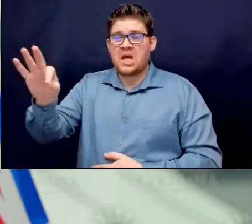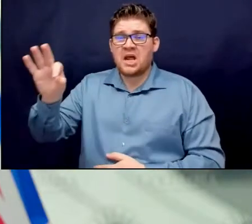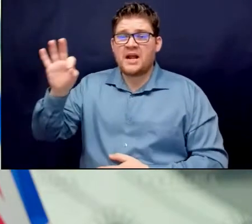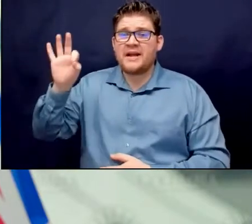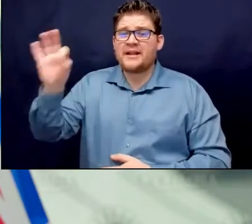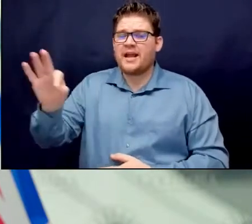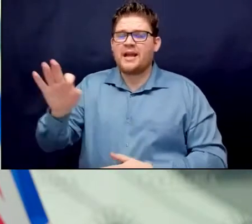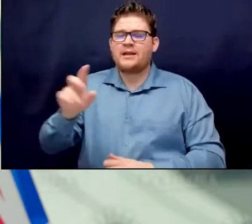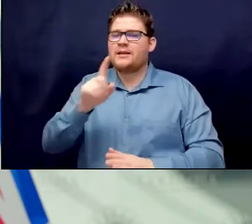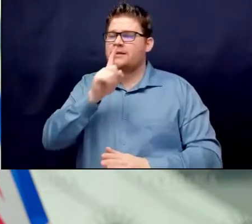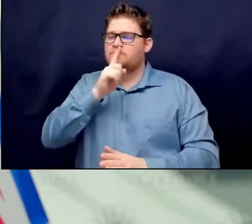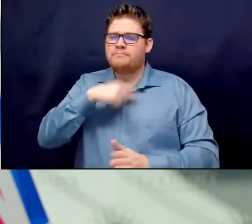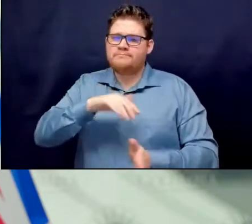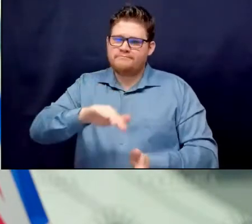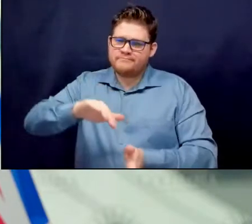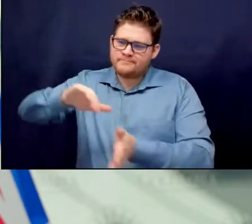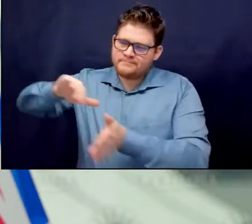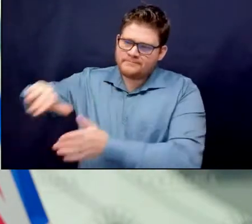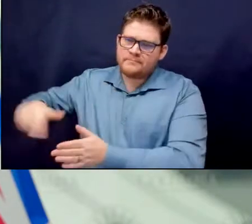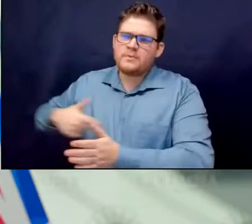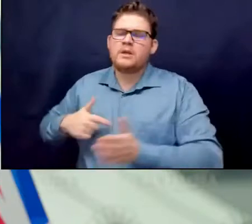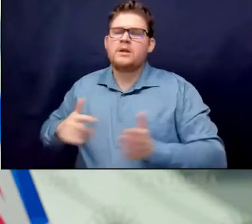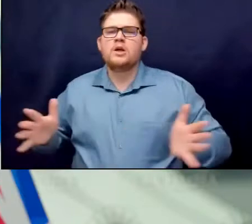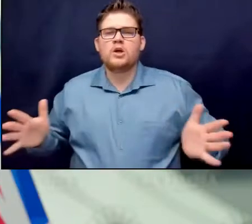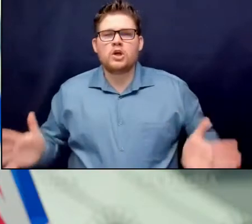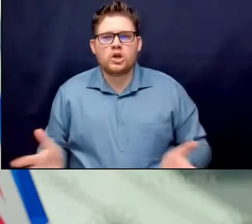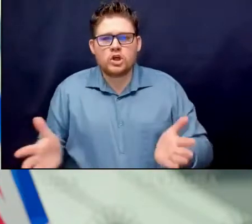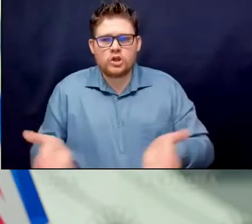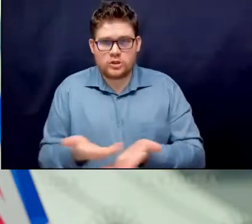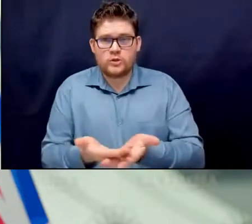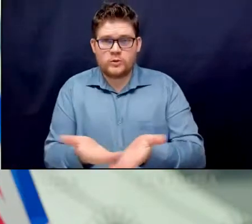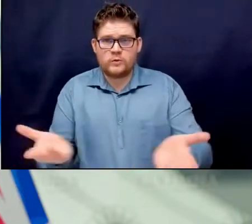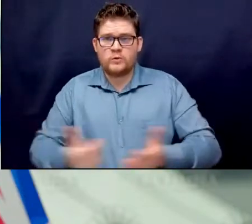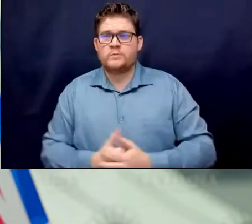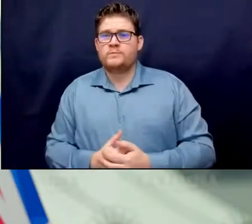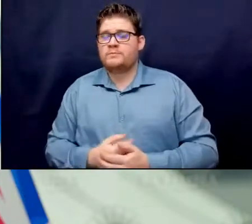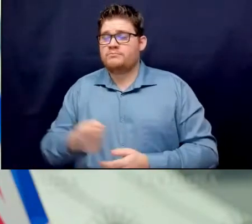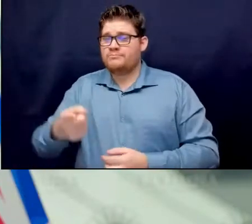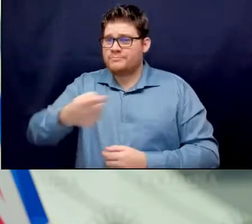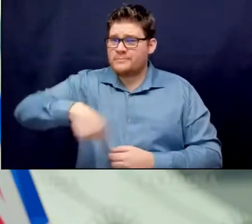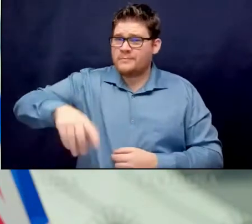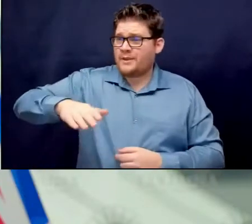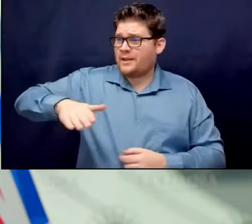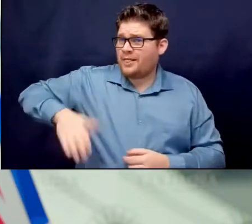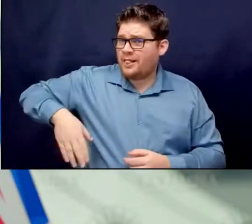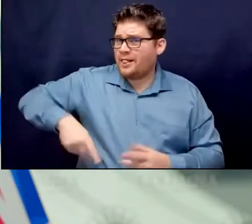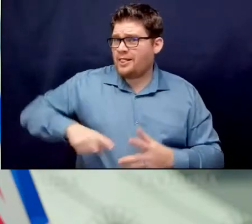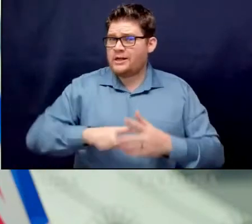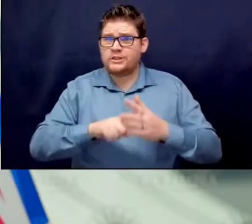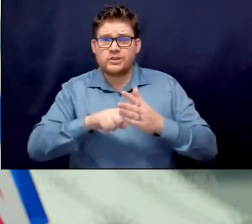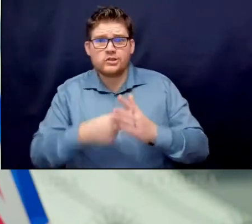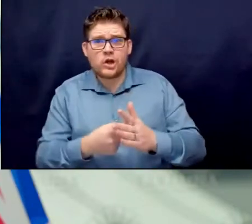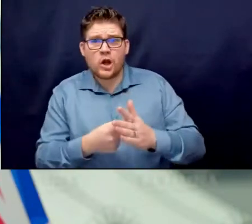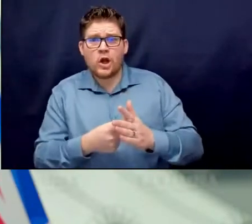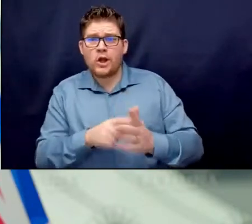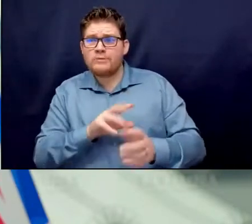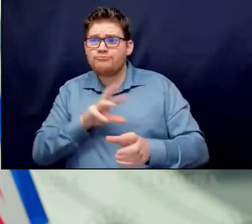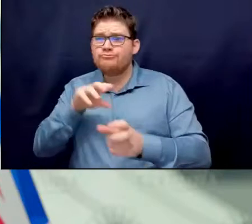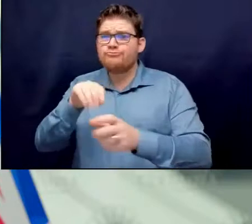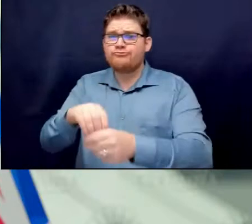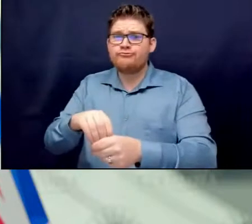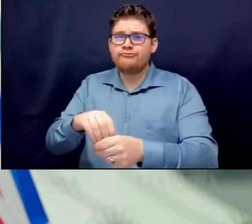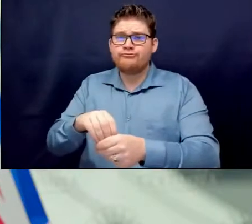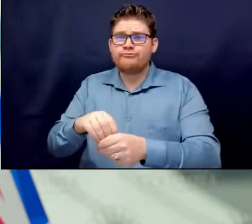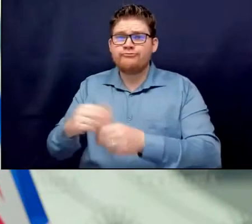start today. If you haven't got vaccinated up to now, get vaccinated today. Book your appointment. So let's not talk about what people could have